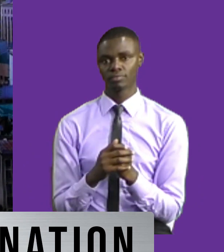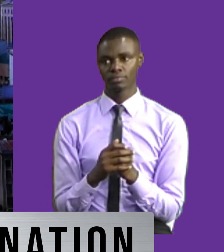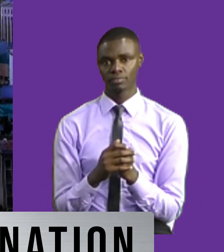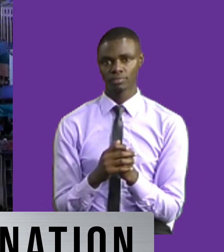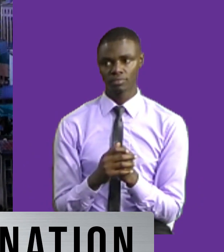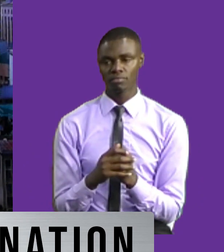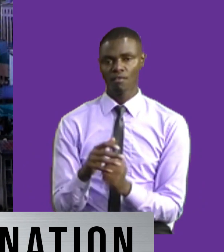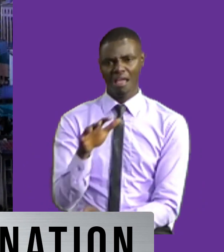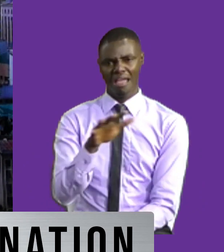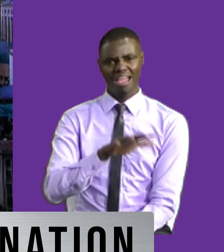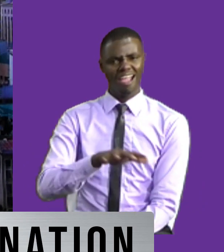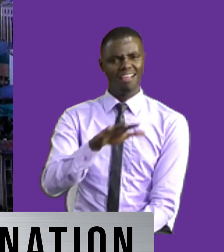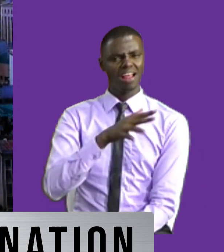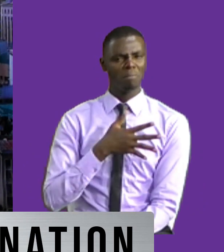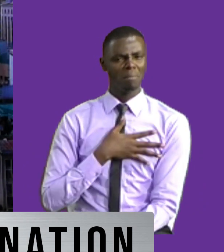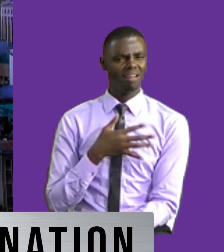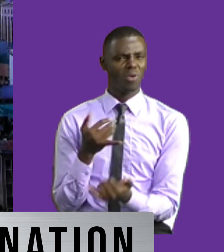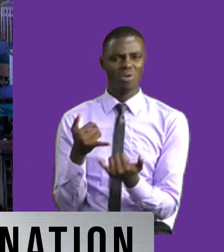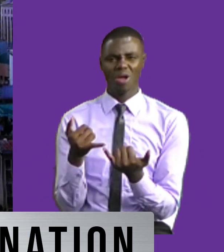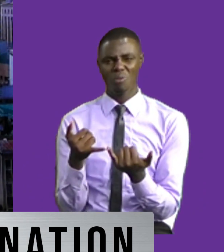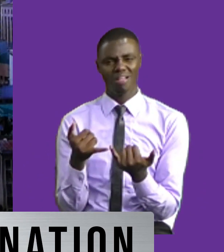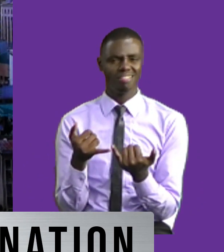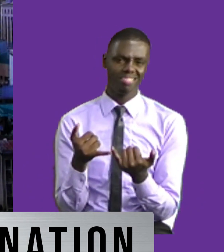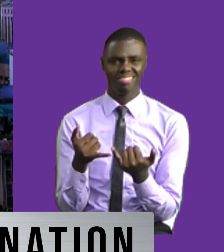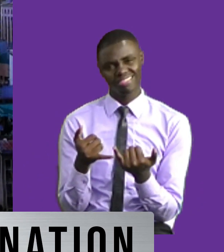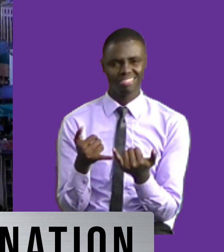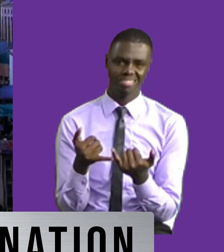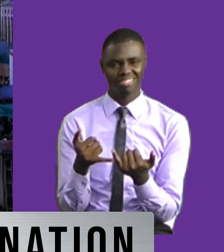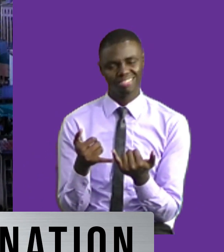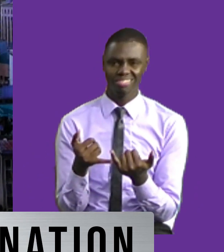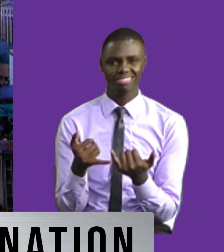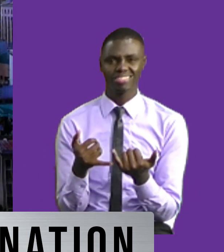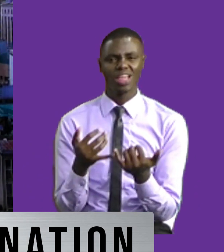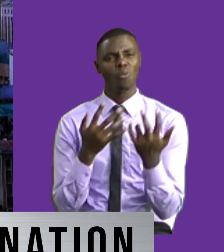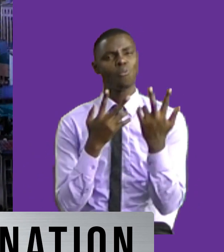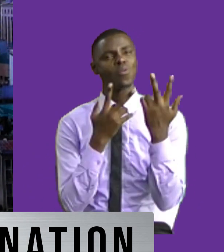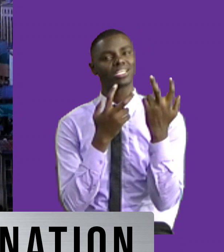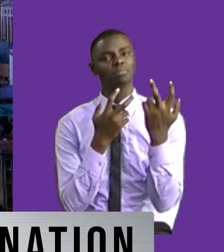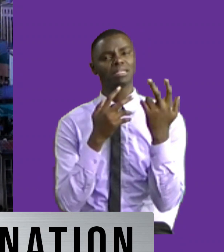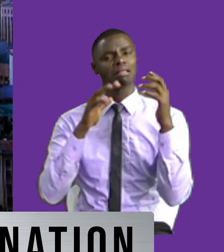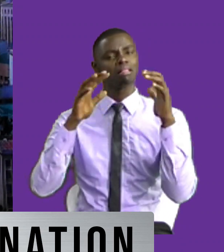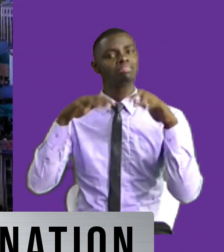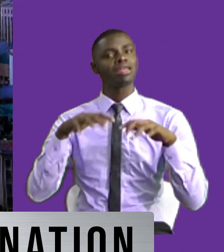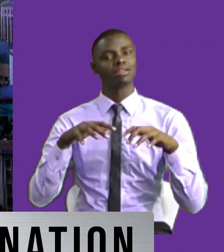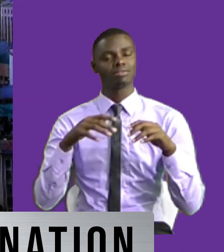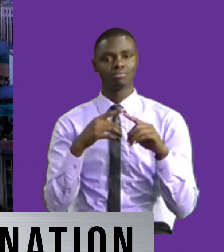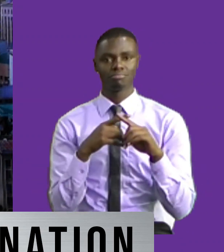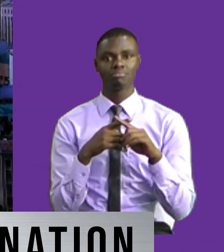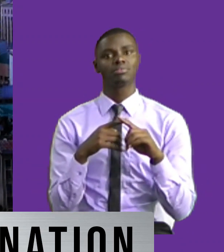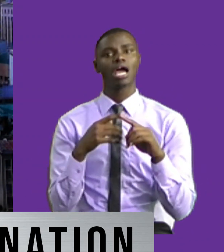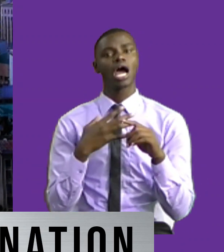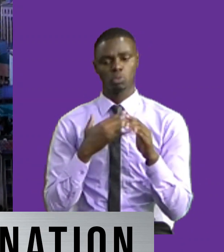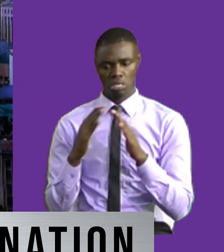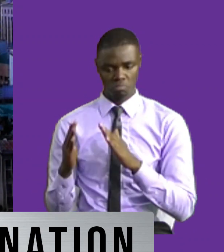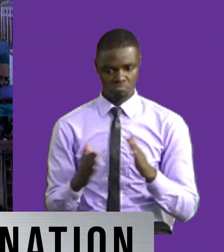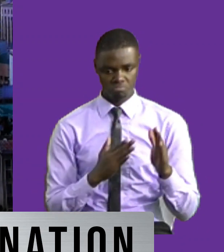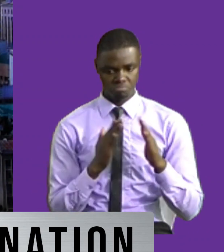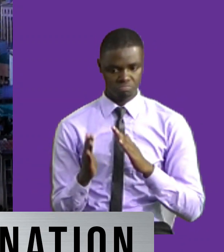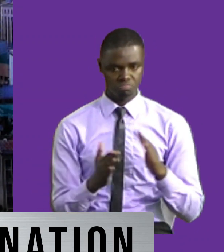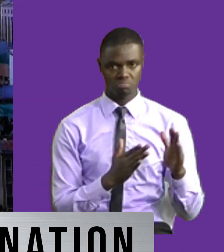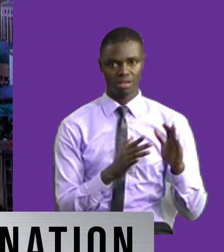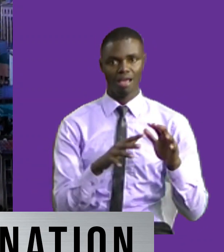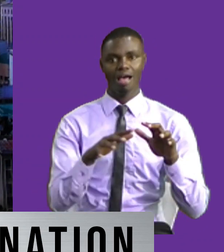our area right now, we are we're expecting the rains. Okay. And we are preparing the